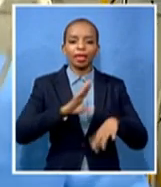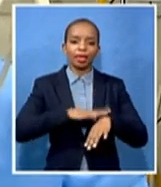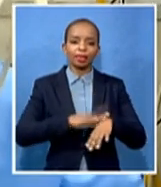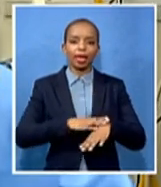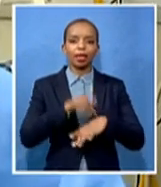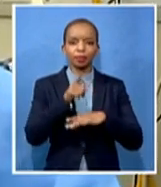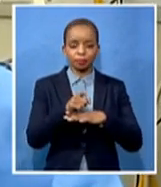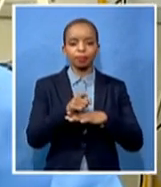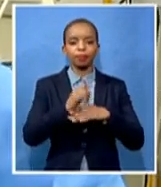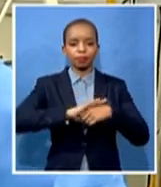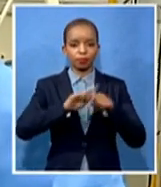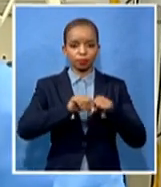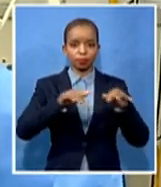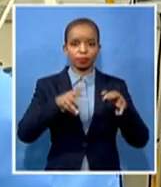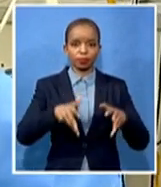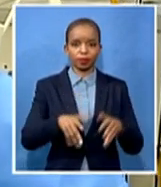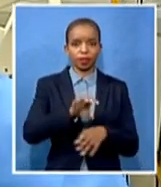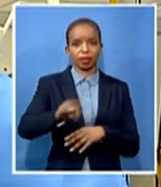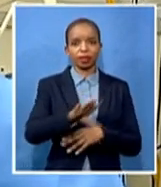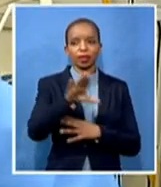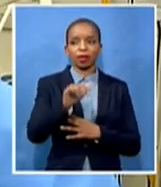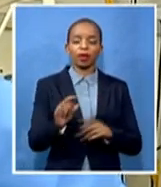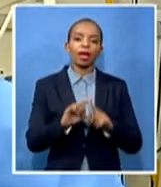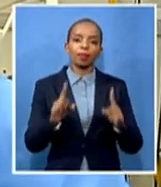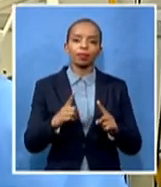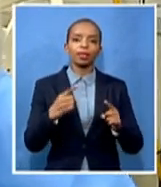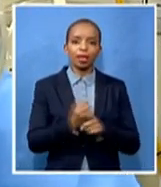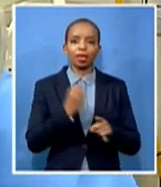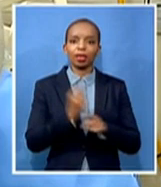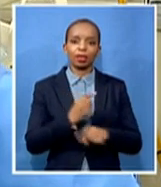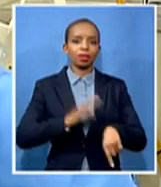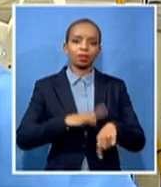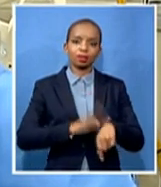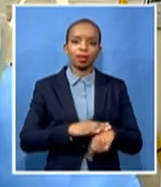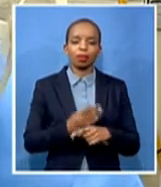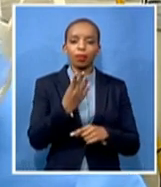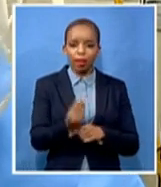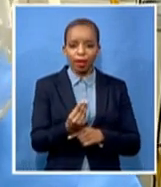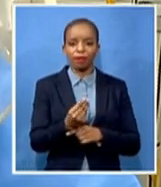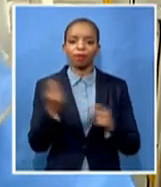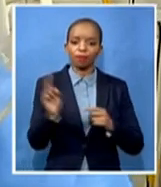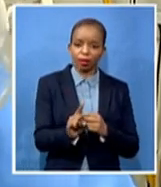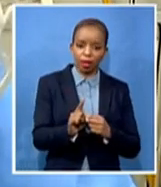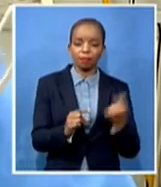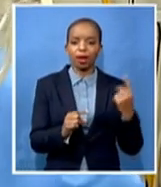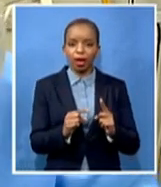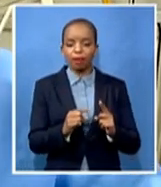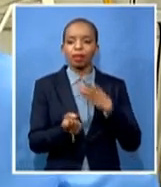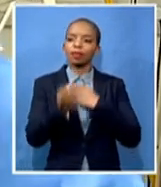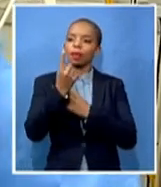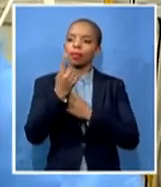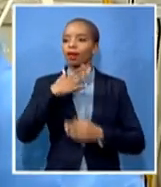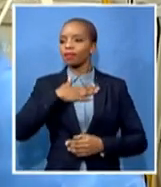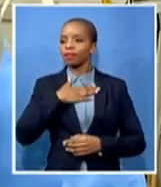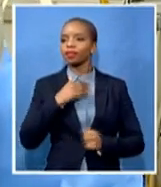had every now and then that colleagues have come in with symptoms that we've had to then test and send home. So it's an obvious reality